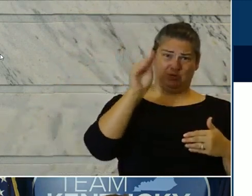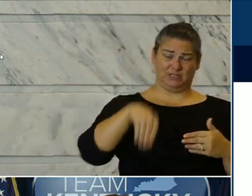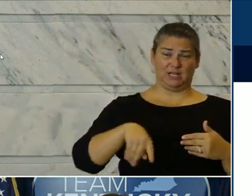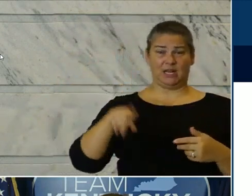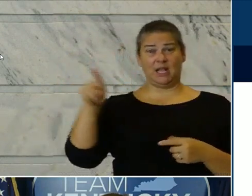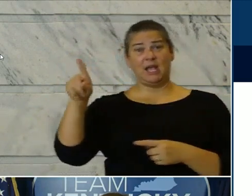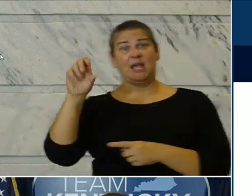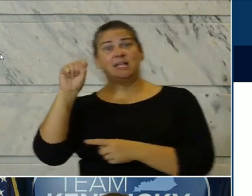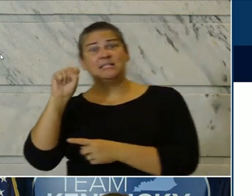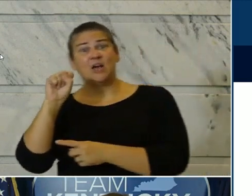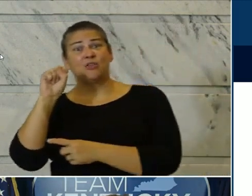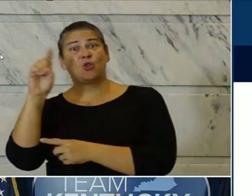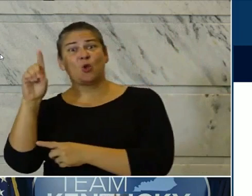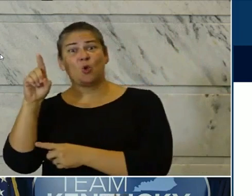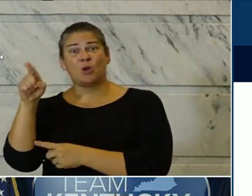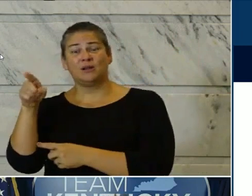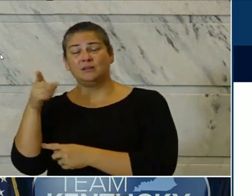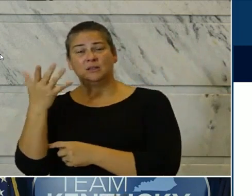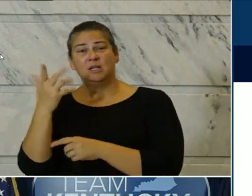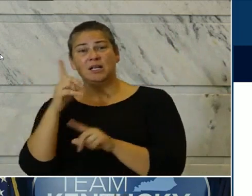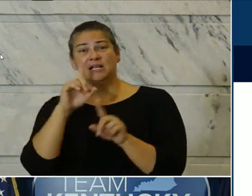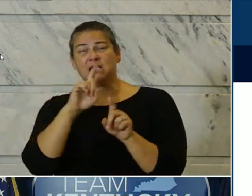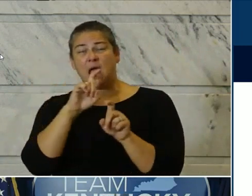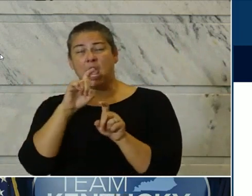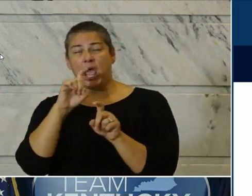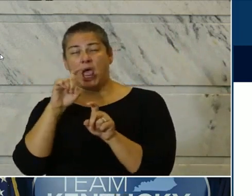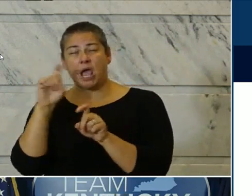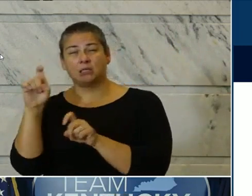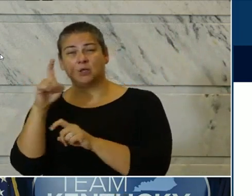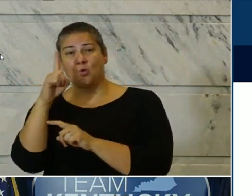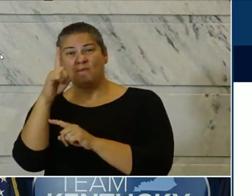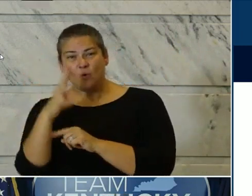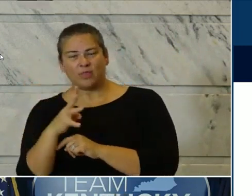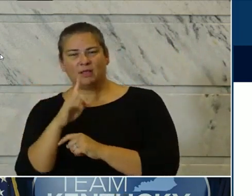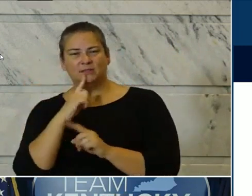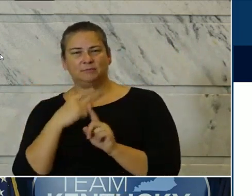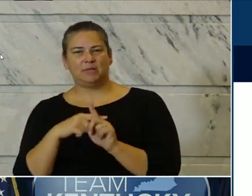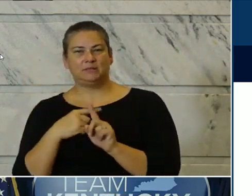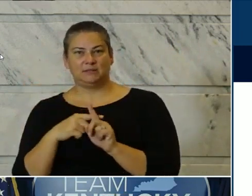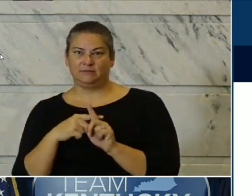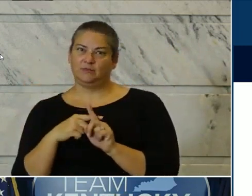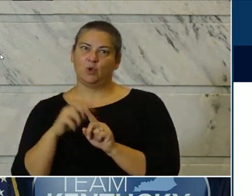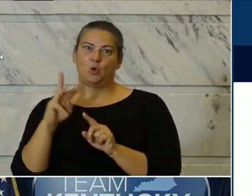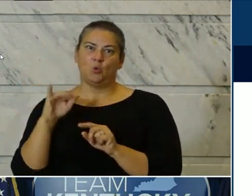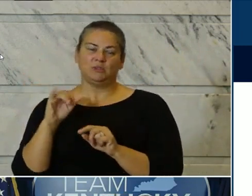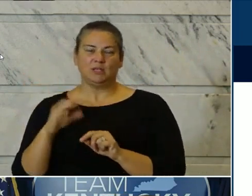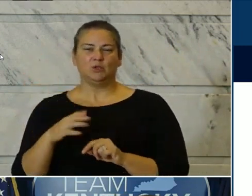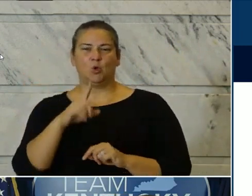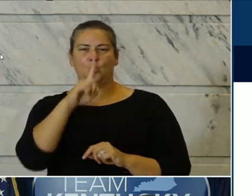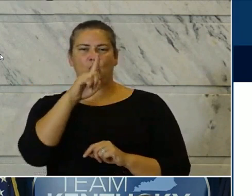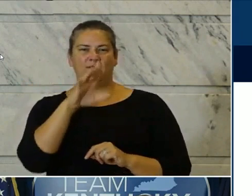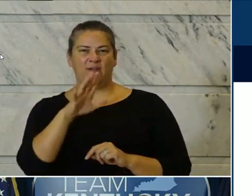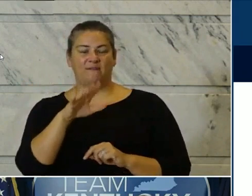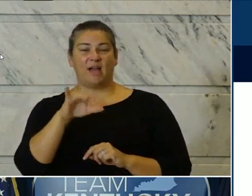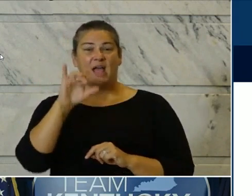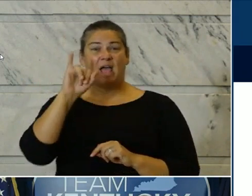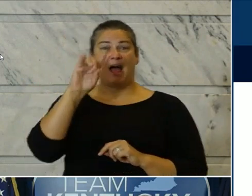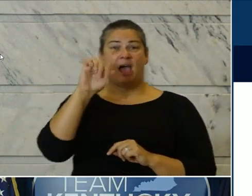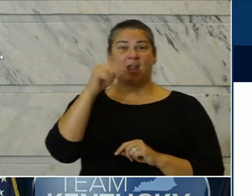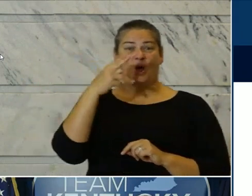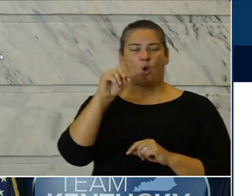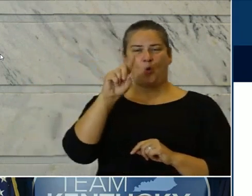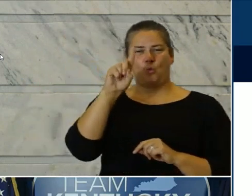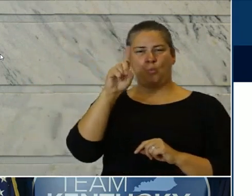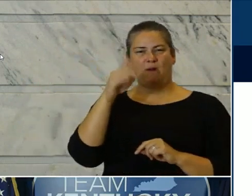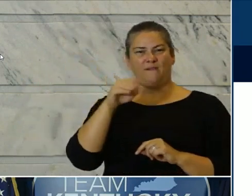of everyone being tested, testing positive. Wisconsin, close to 1 in 5. Idaho, just over 1 in 5.